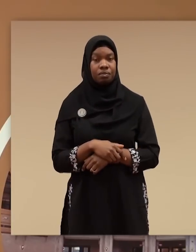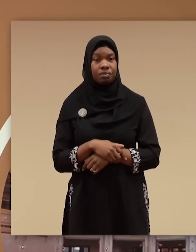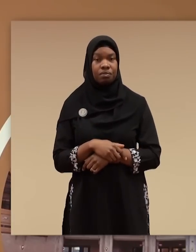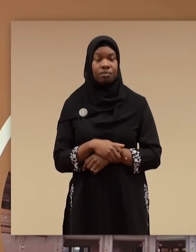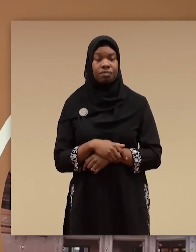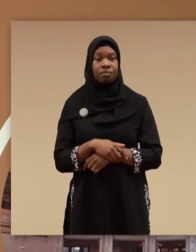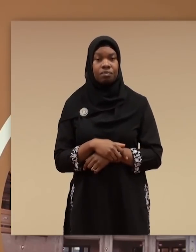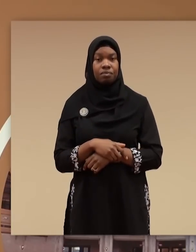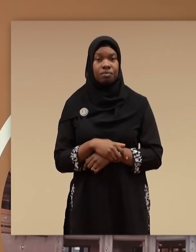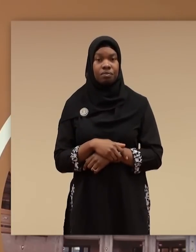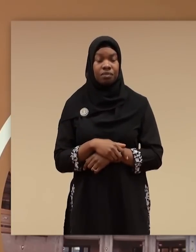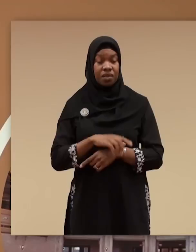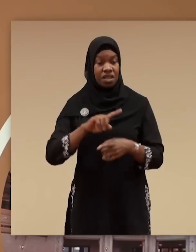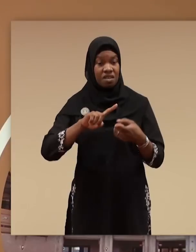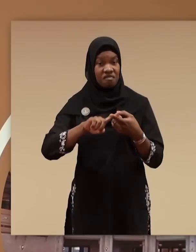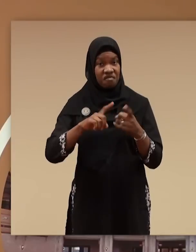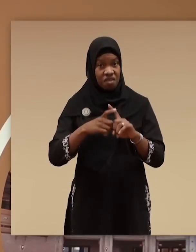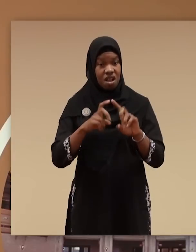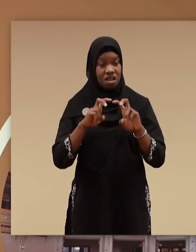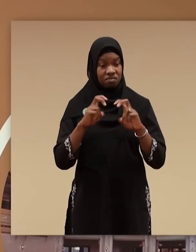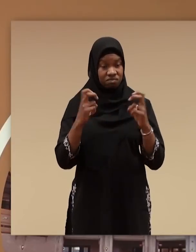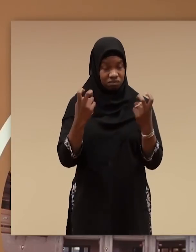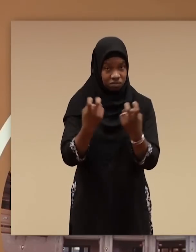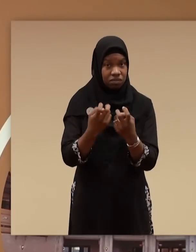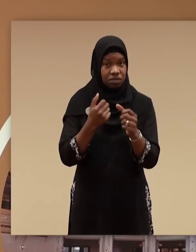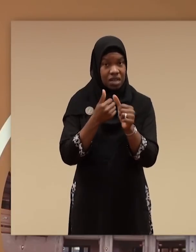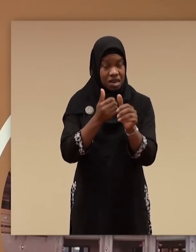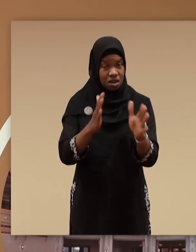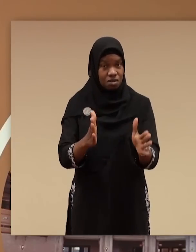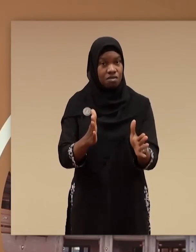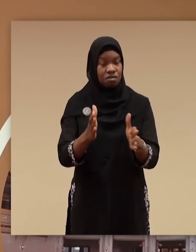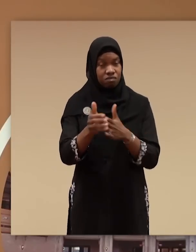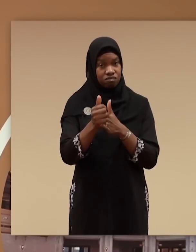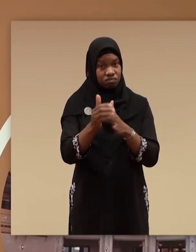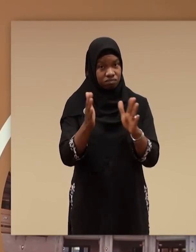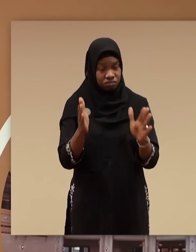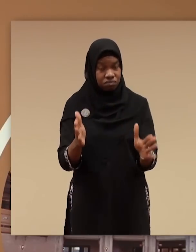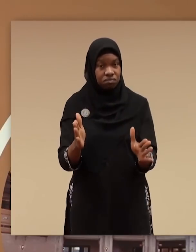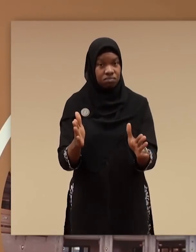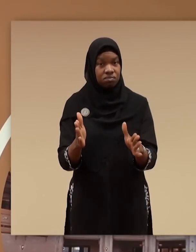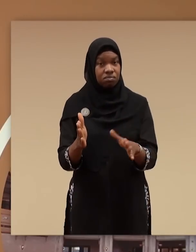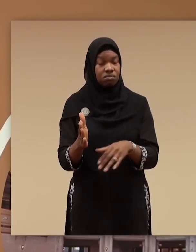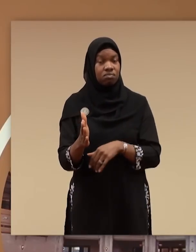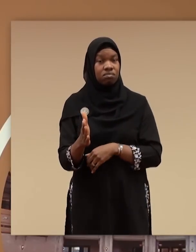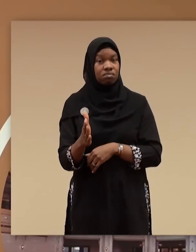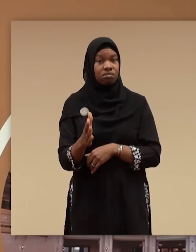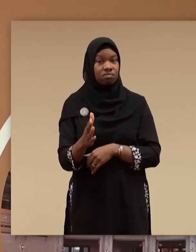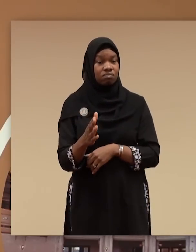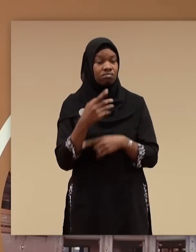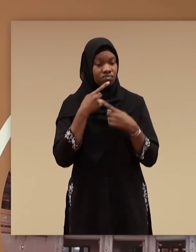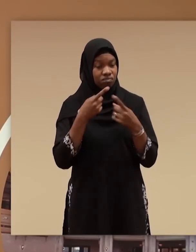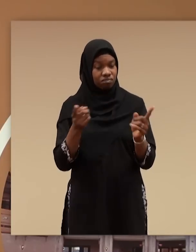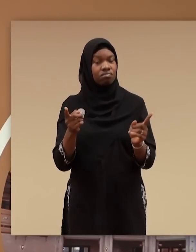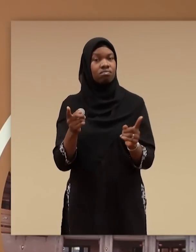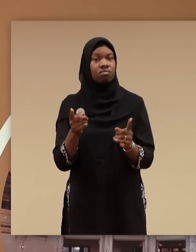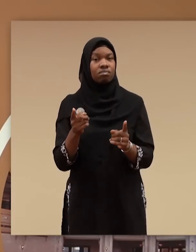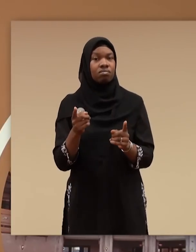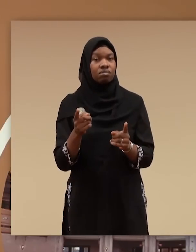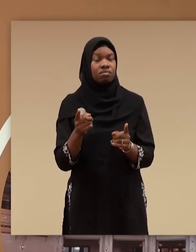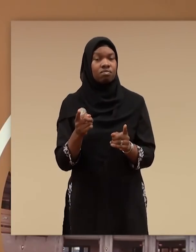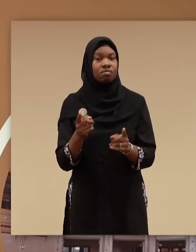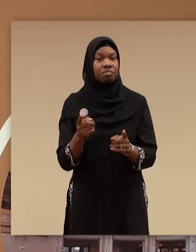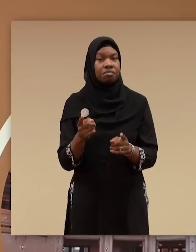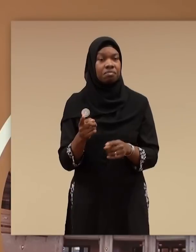friends and the chiefs and the leaders that, leave it up to me. I am going to go